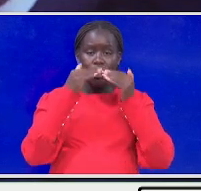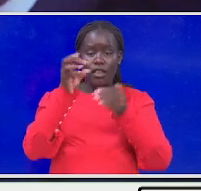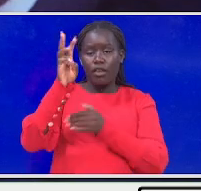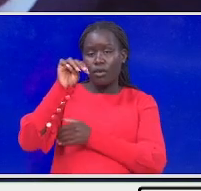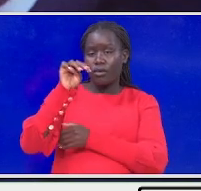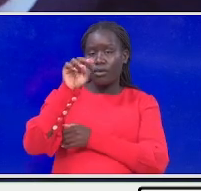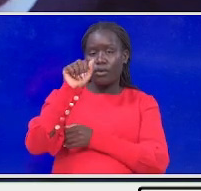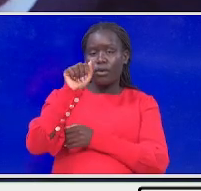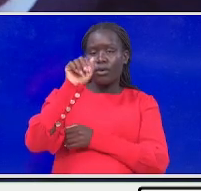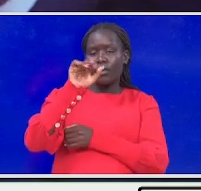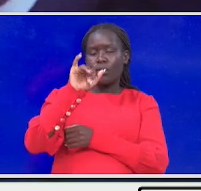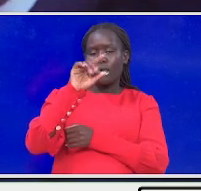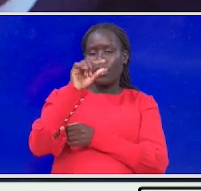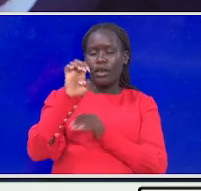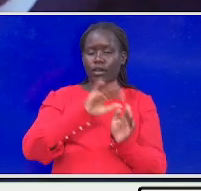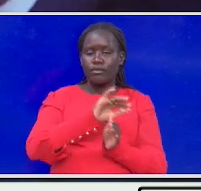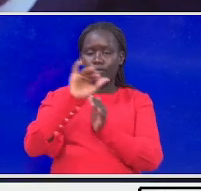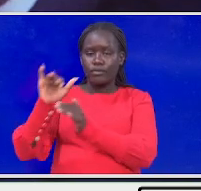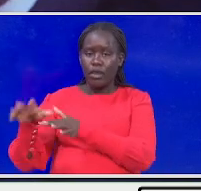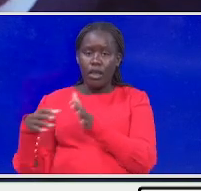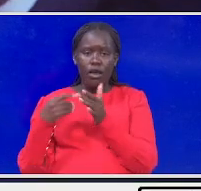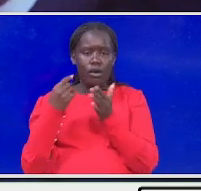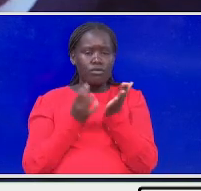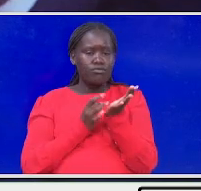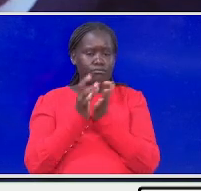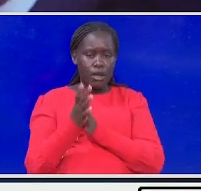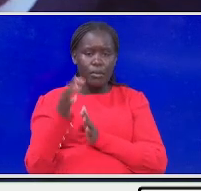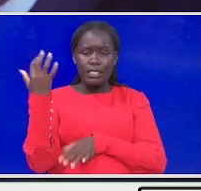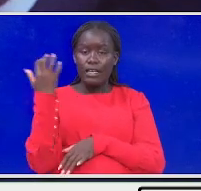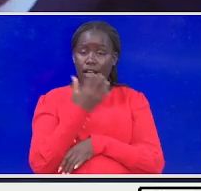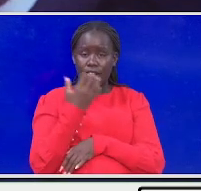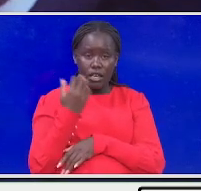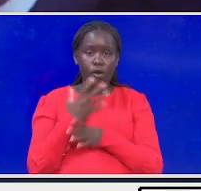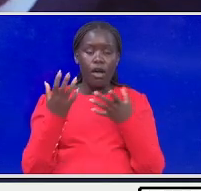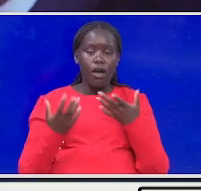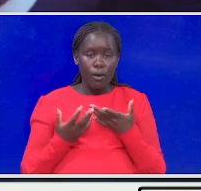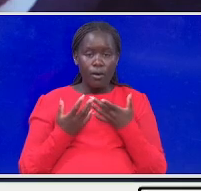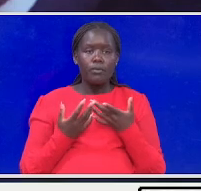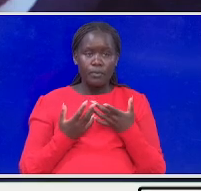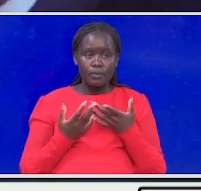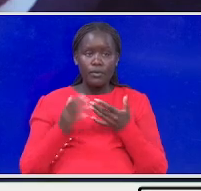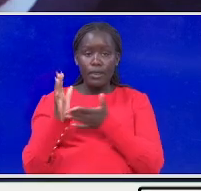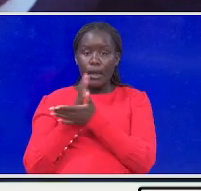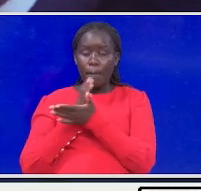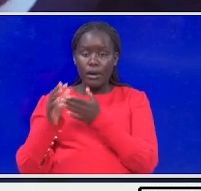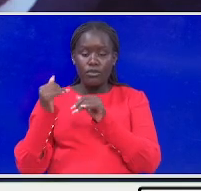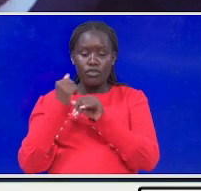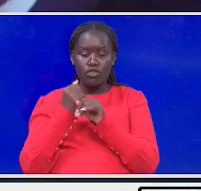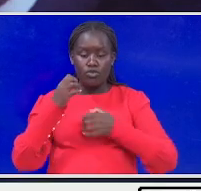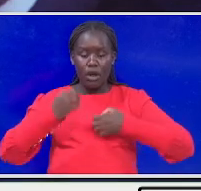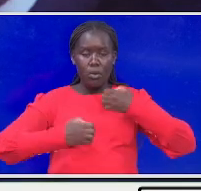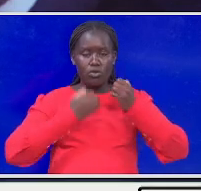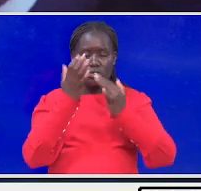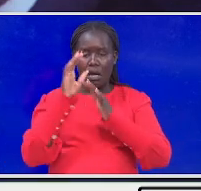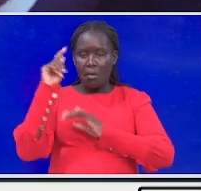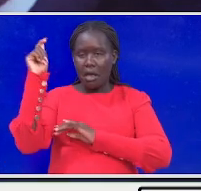Now, the Mwengi Mutuse-led petition to impeach Deputy President Rigathi Gachagua has sparked a complex array of emotions among Kenyans